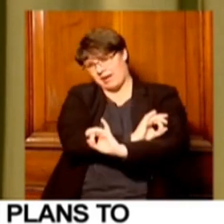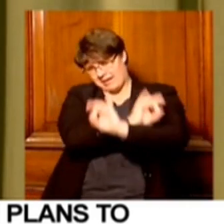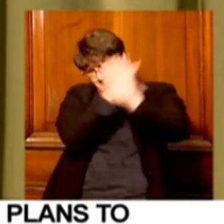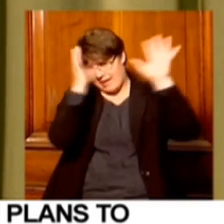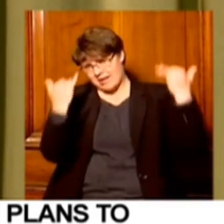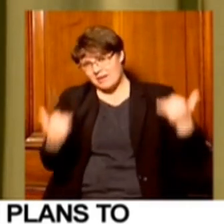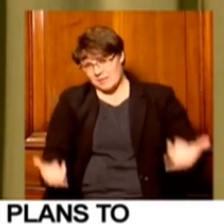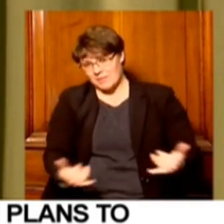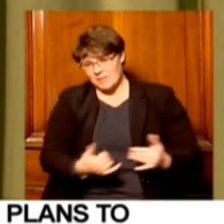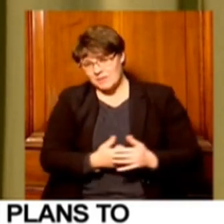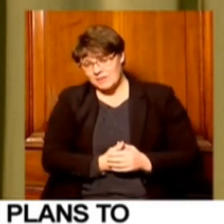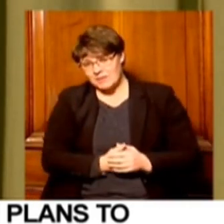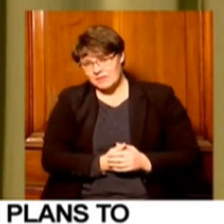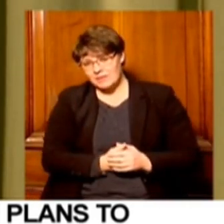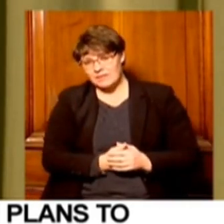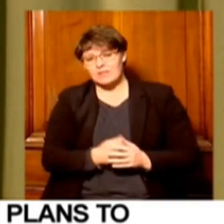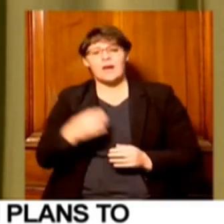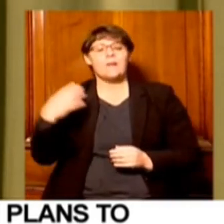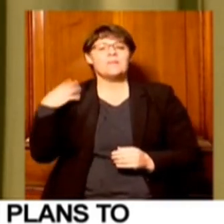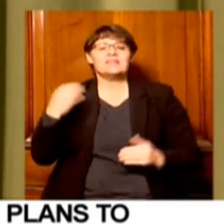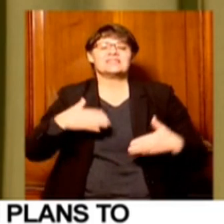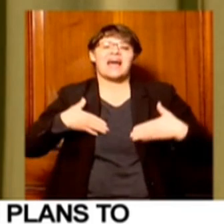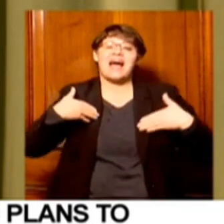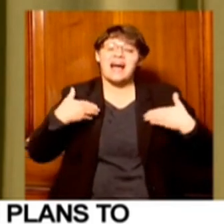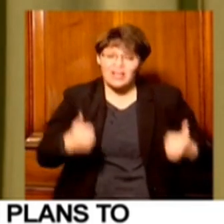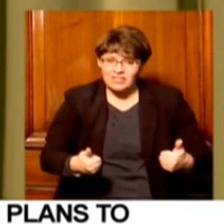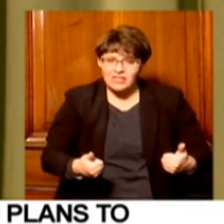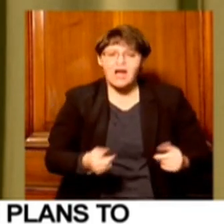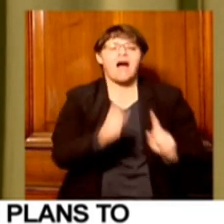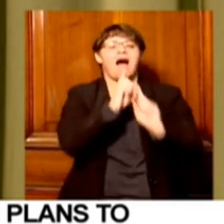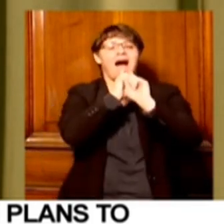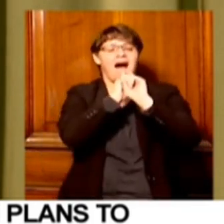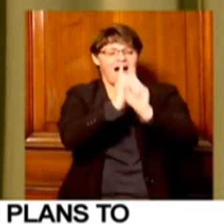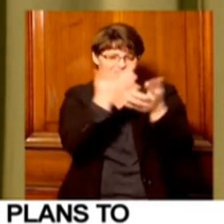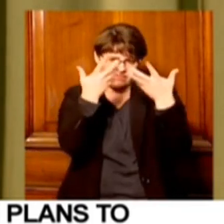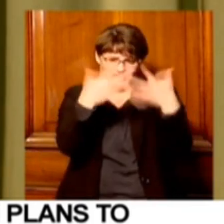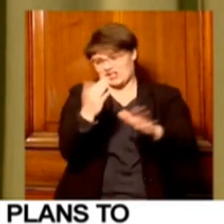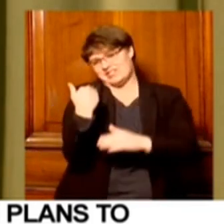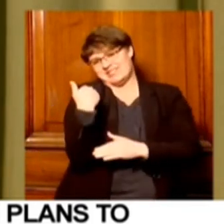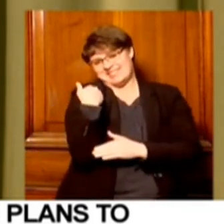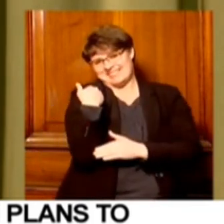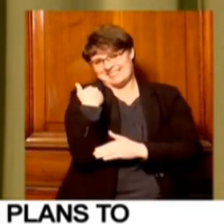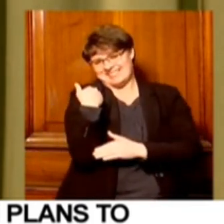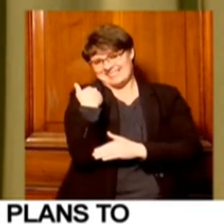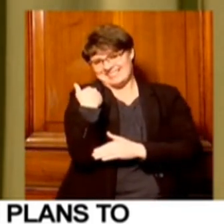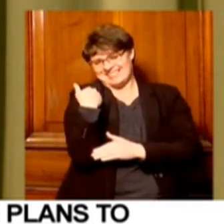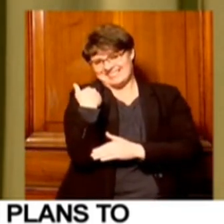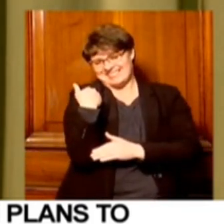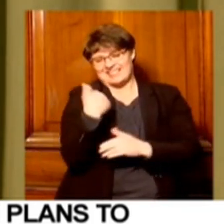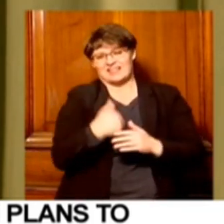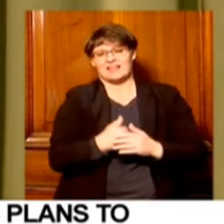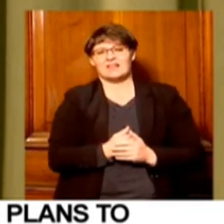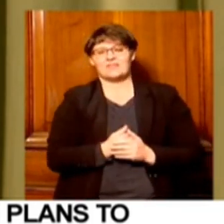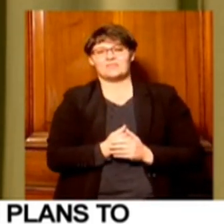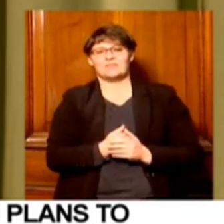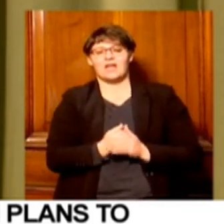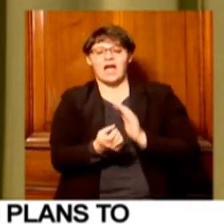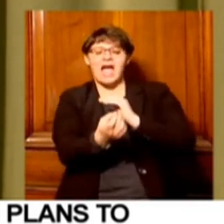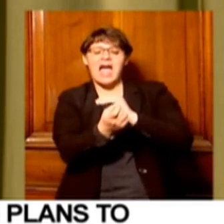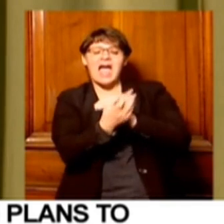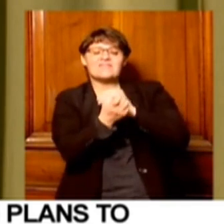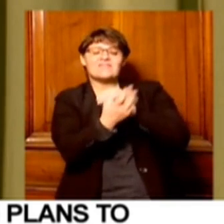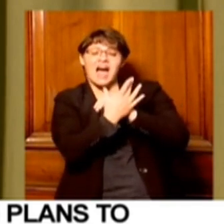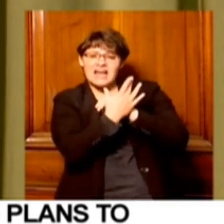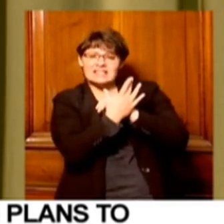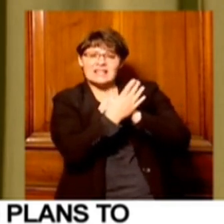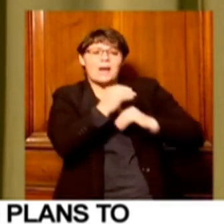question. The Minister of Health, by the way, did answer this question as well, that these advisories